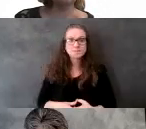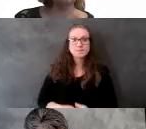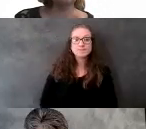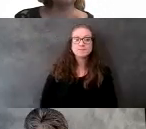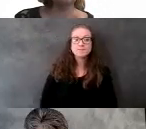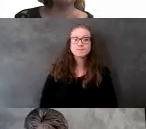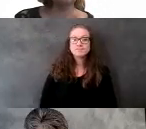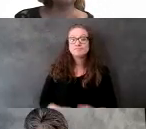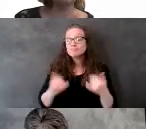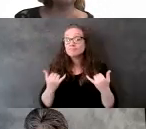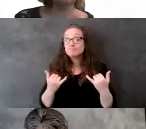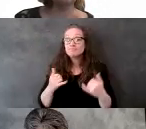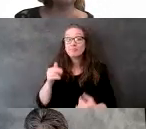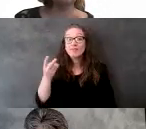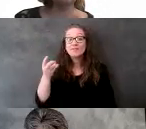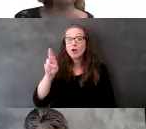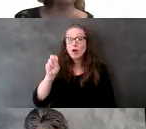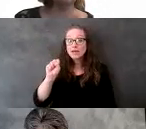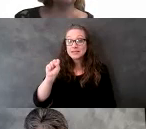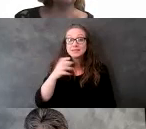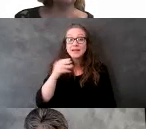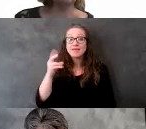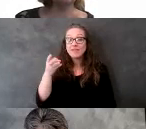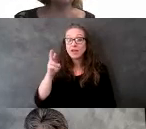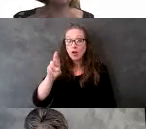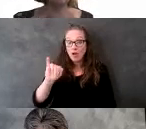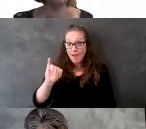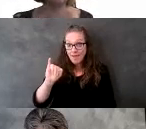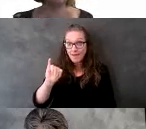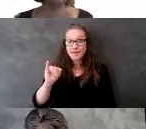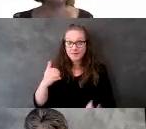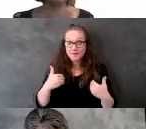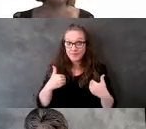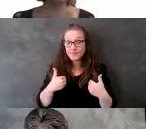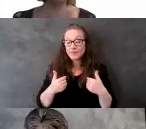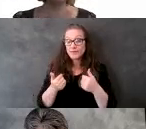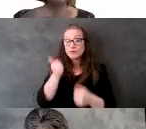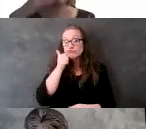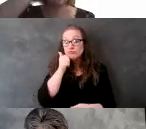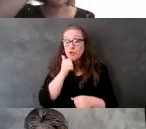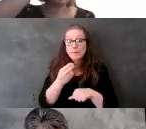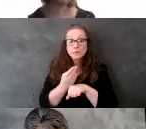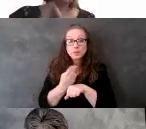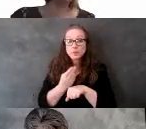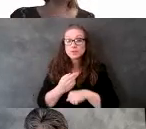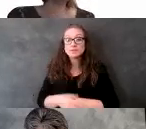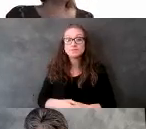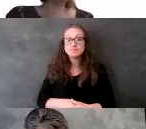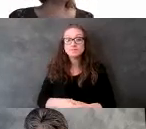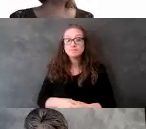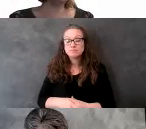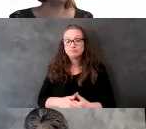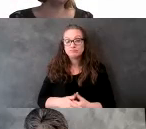Nowadays, video relay service and video remote interpreting are more commonly used, and it's a